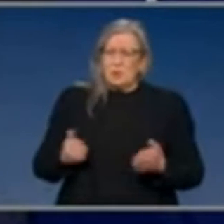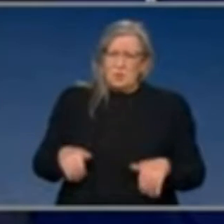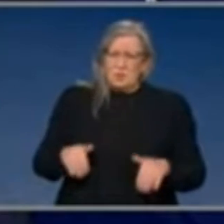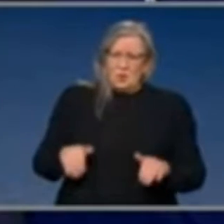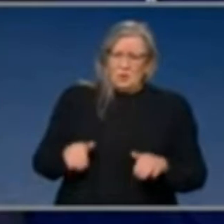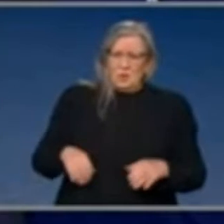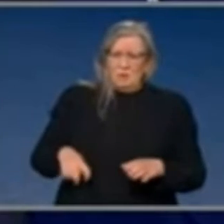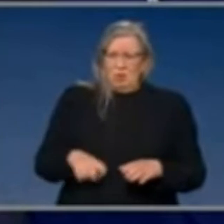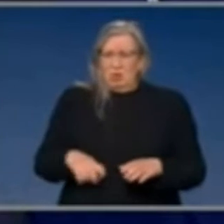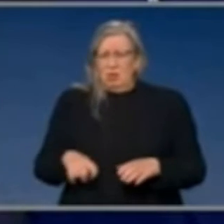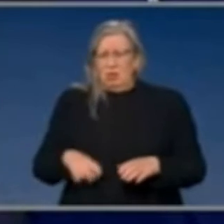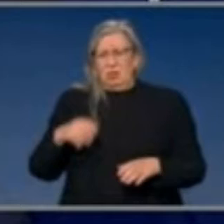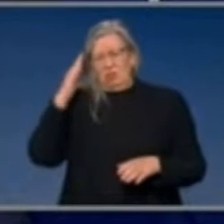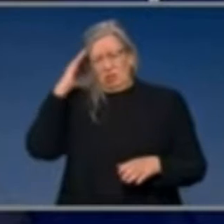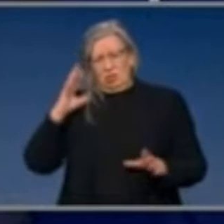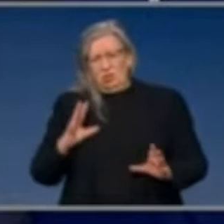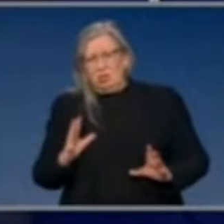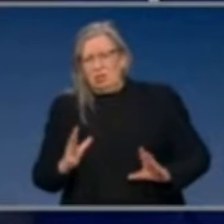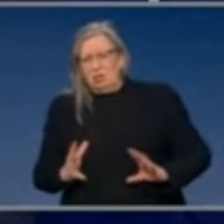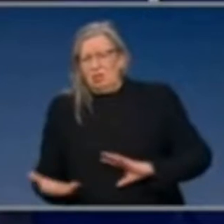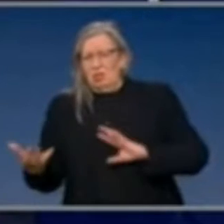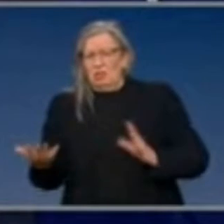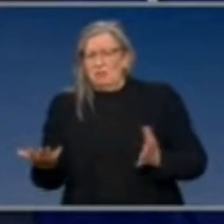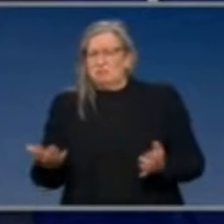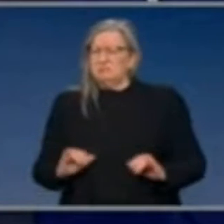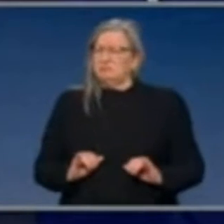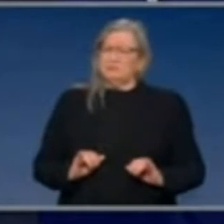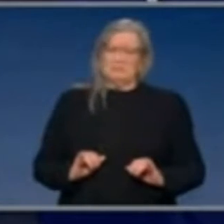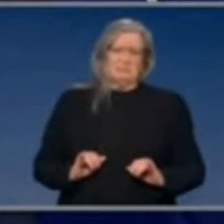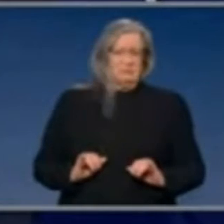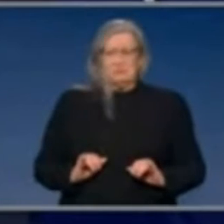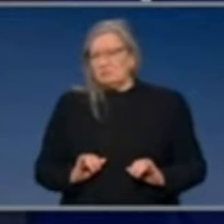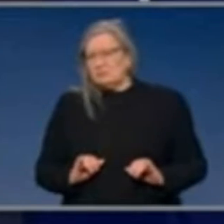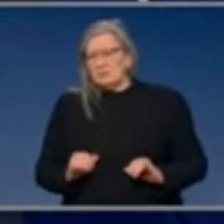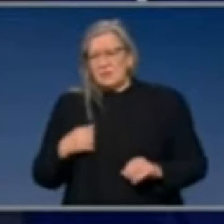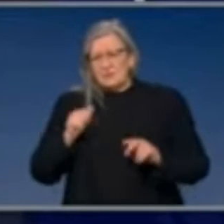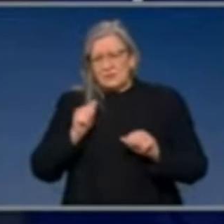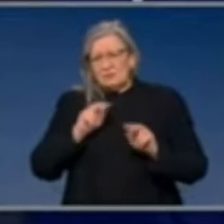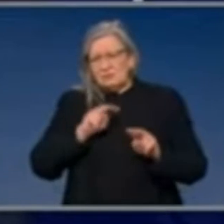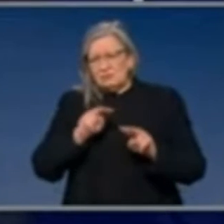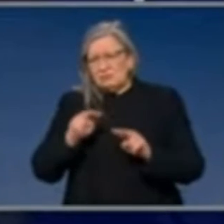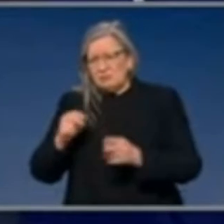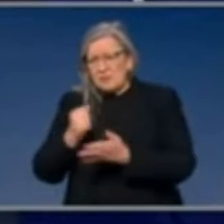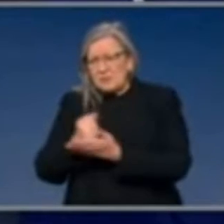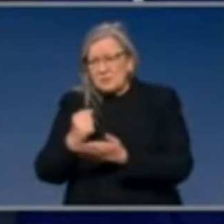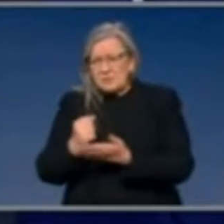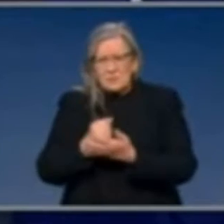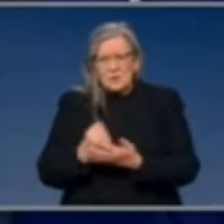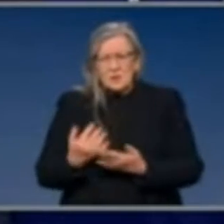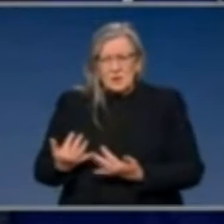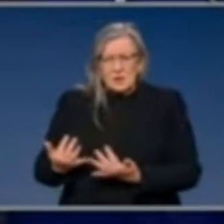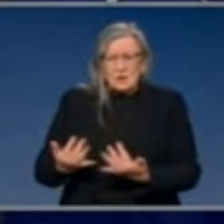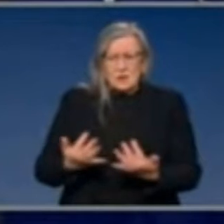has just been devastating. We know that from the official statistics in terms of the presentations